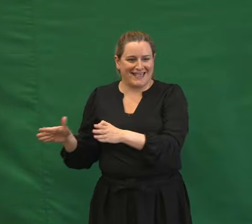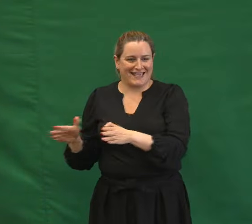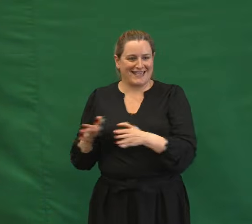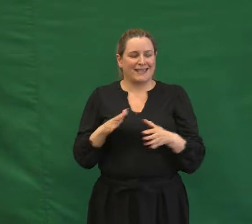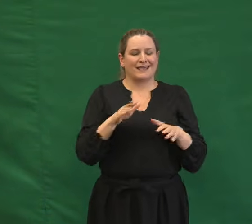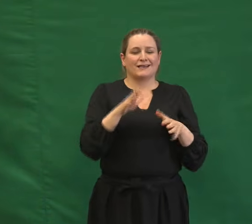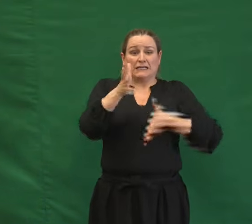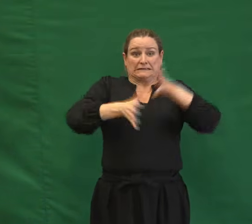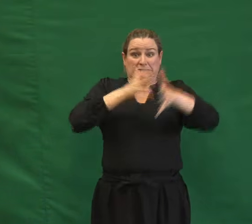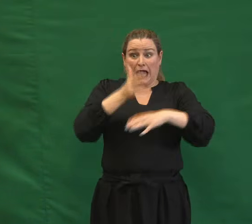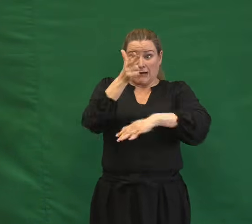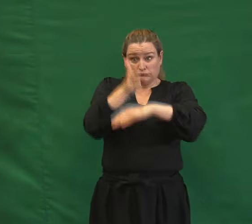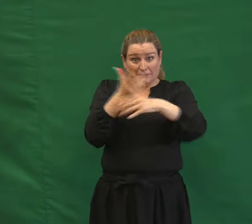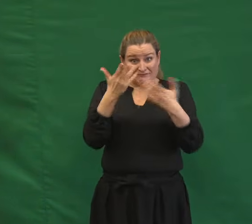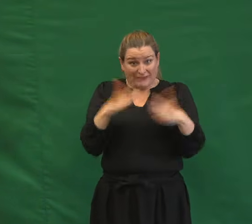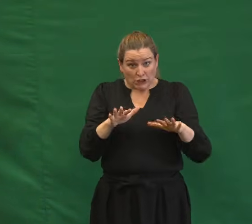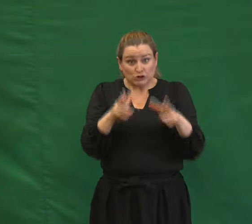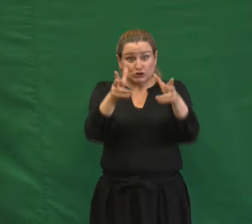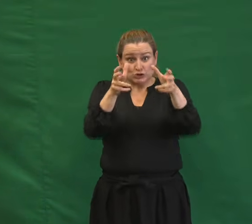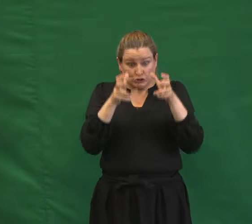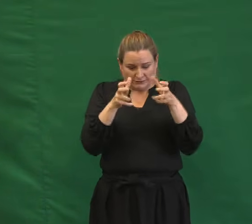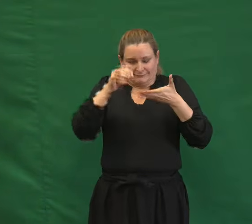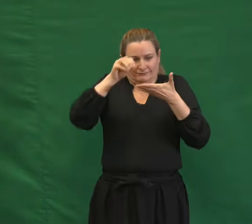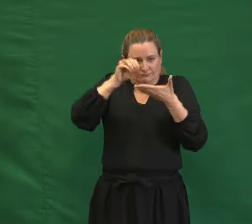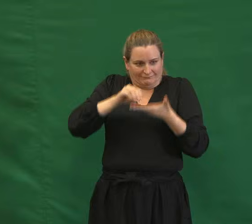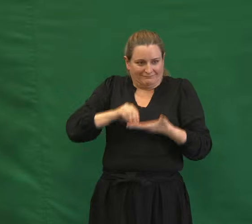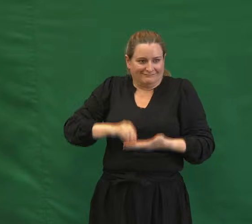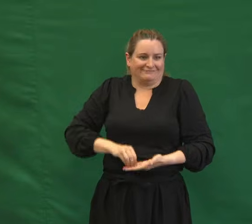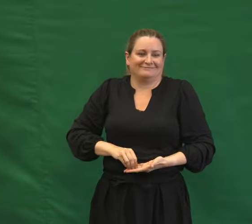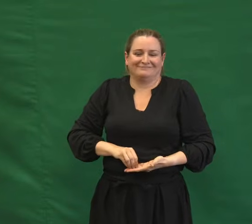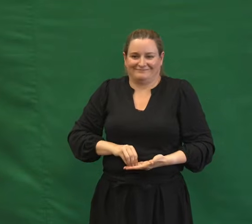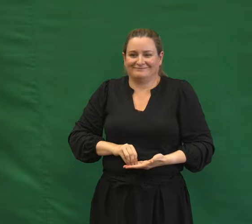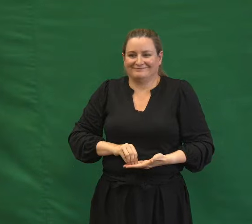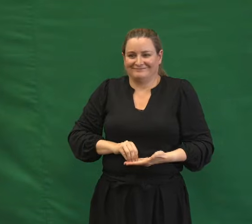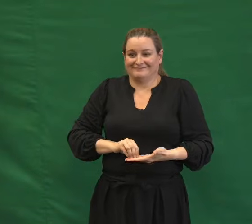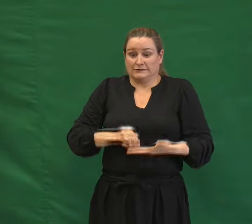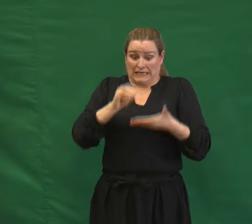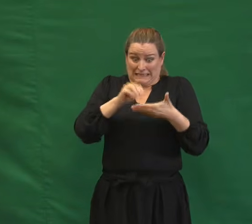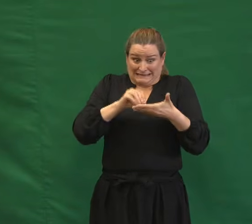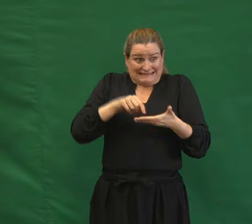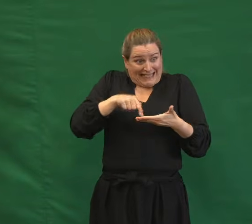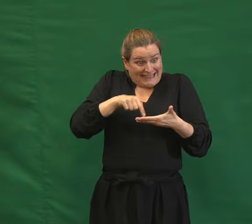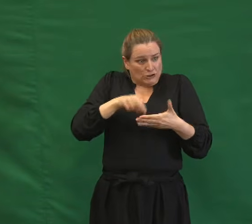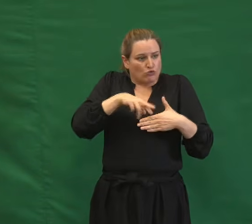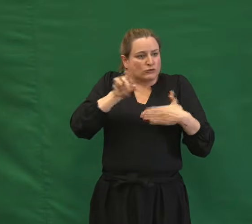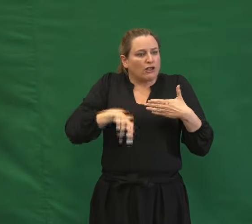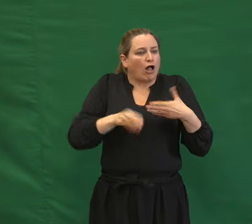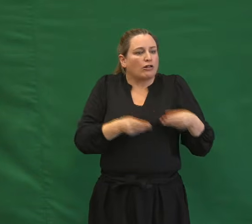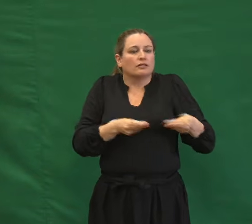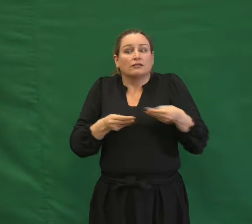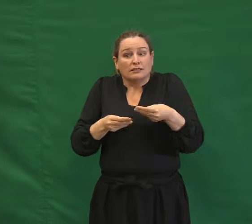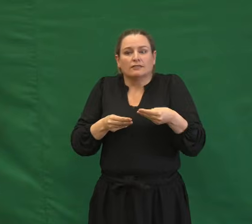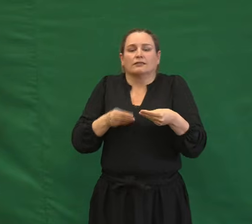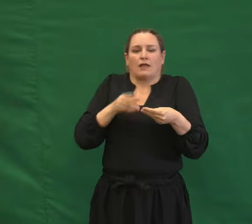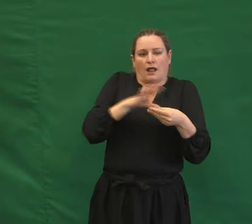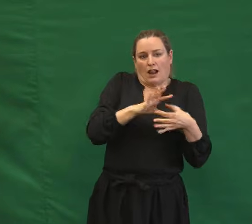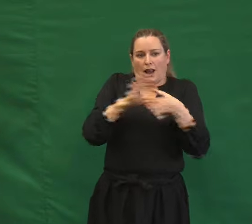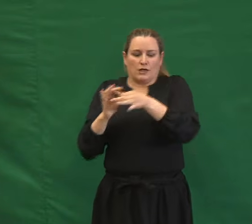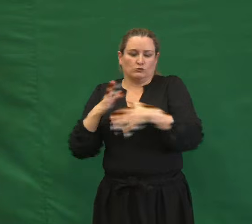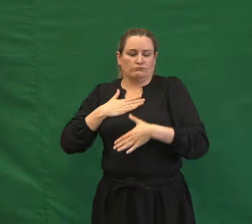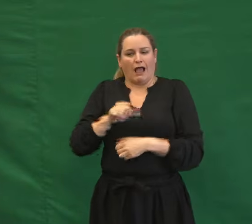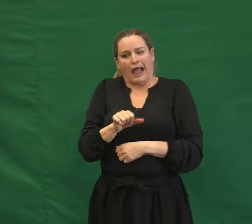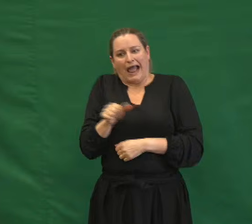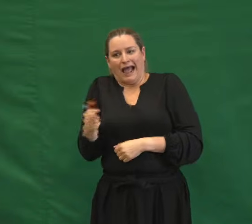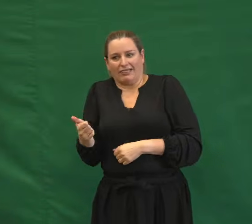to participant variables. And the results of these analyses will feed into our other project, the